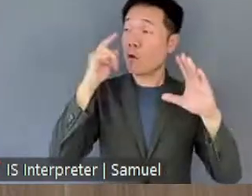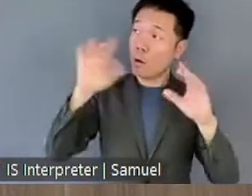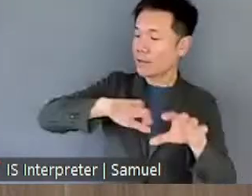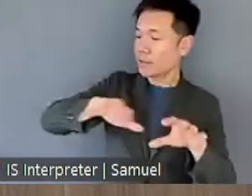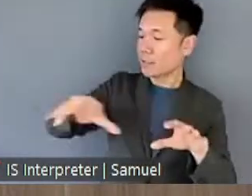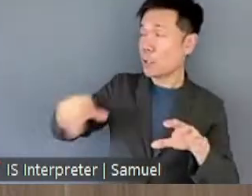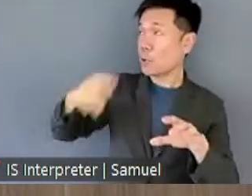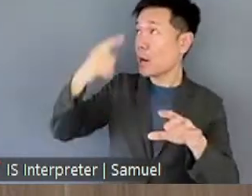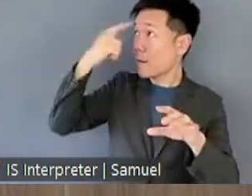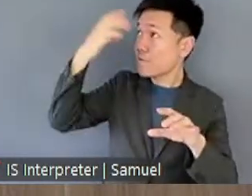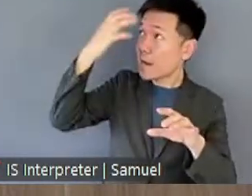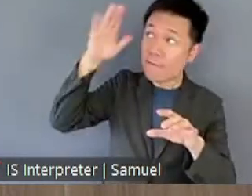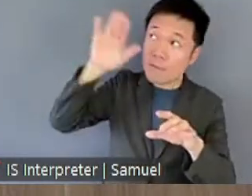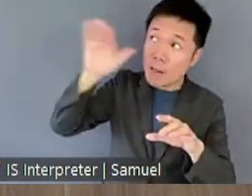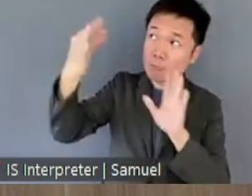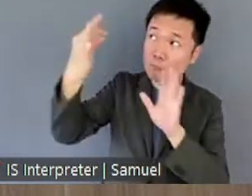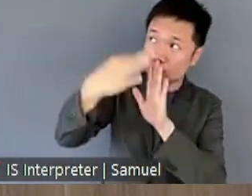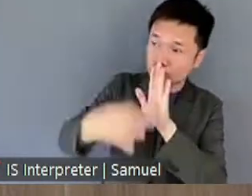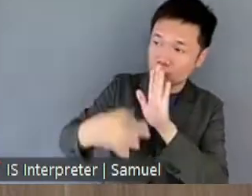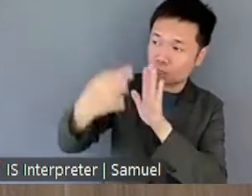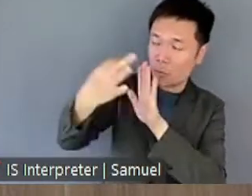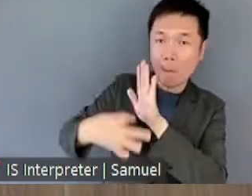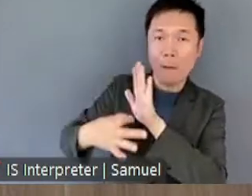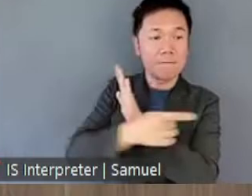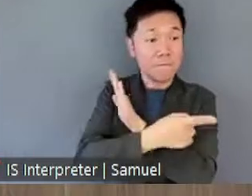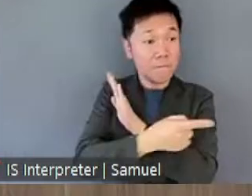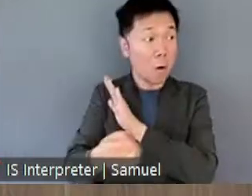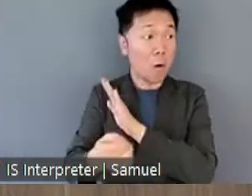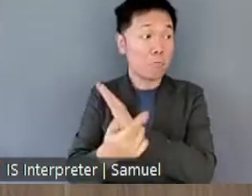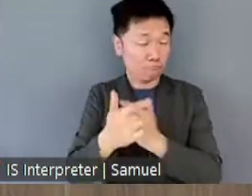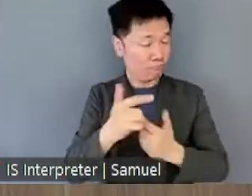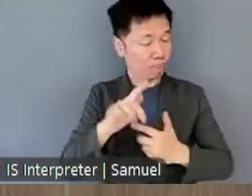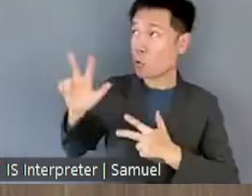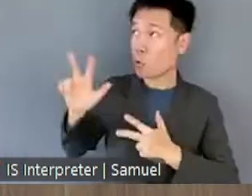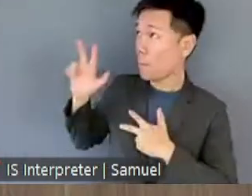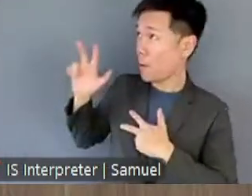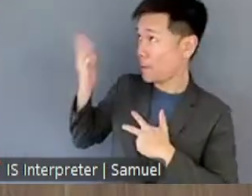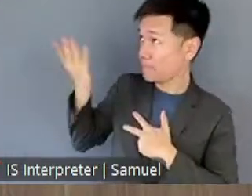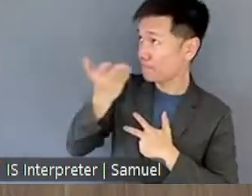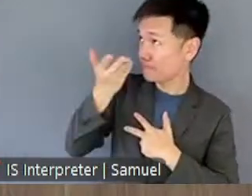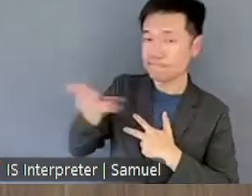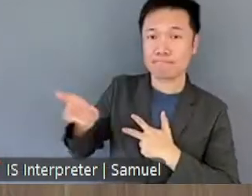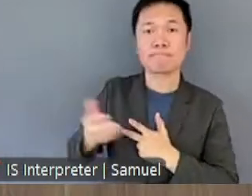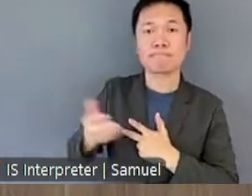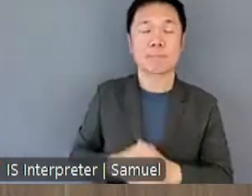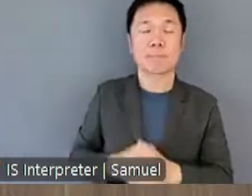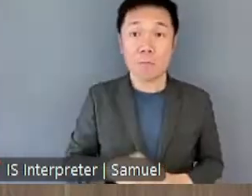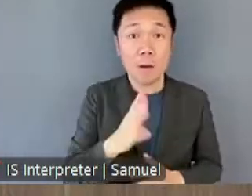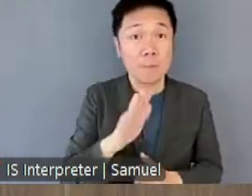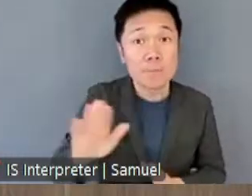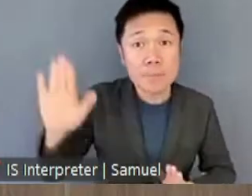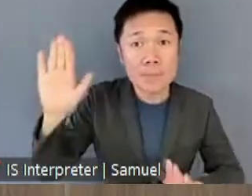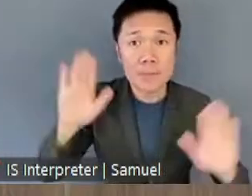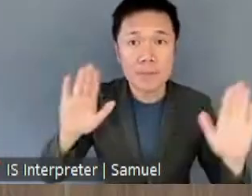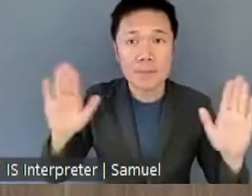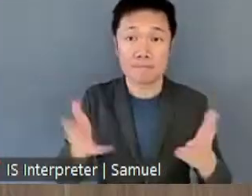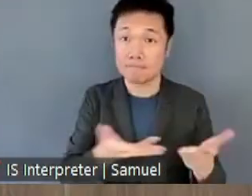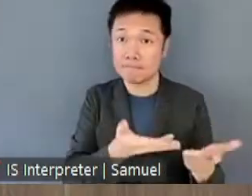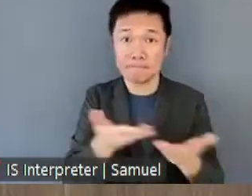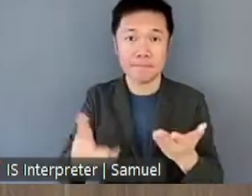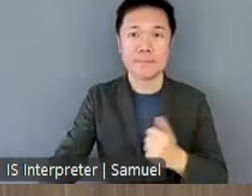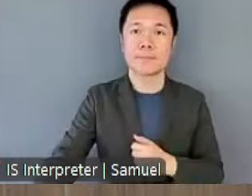making and cooperation with concrete commitments and actions. Are there any comments at this time?